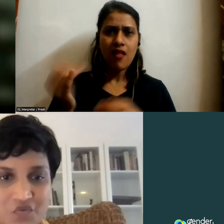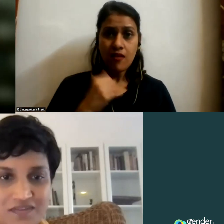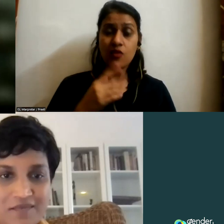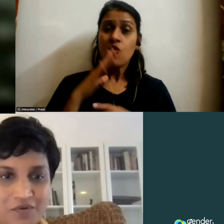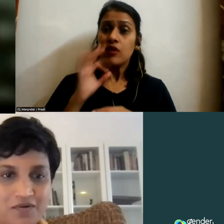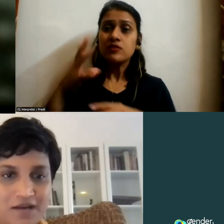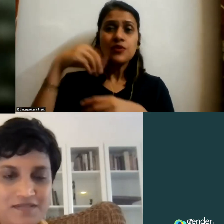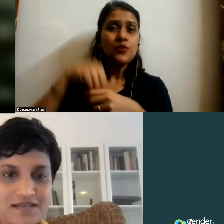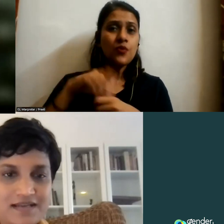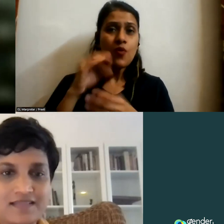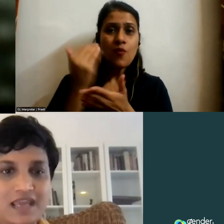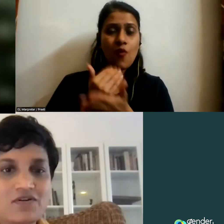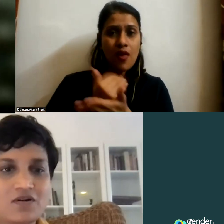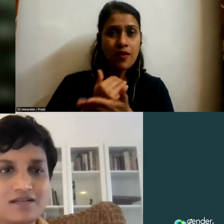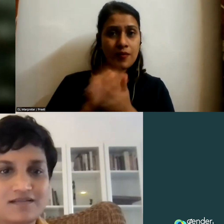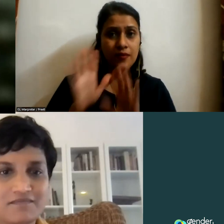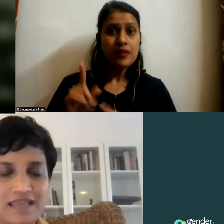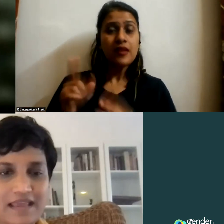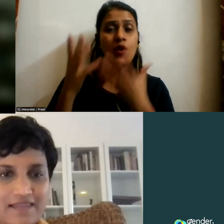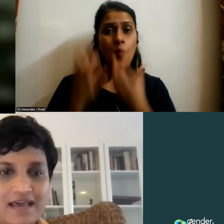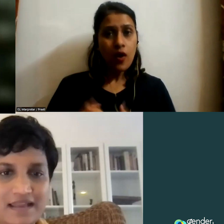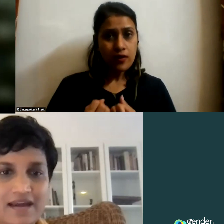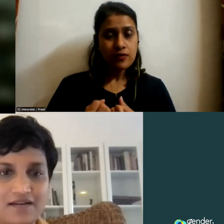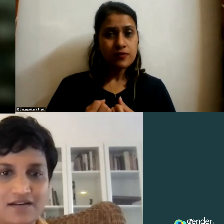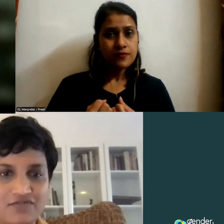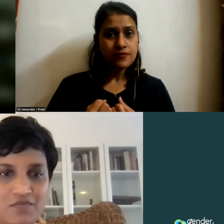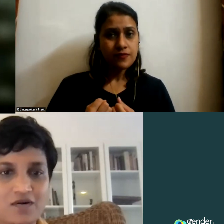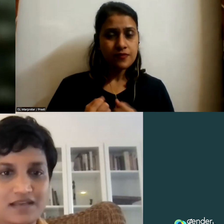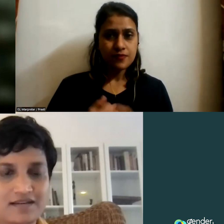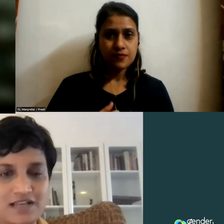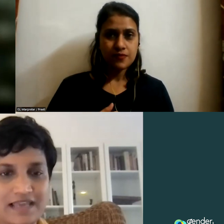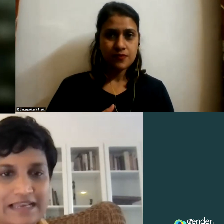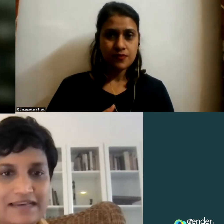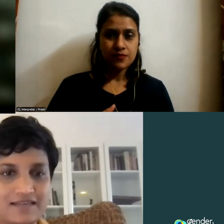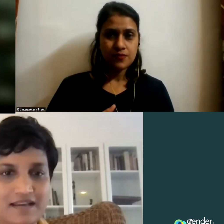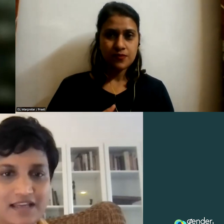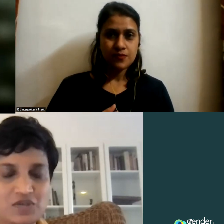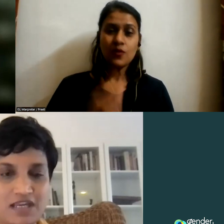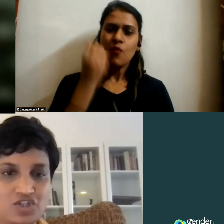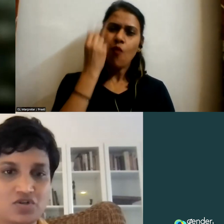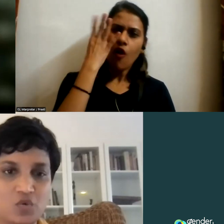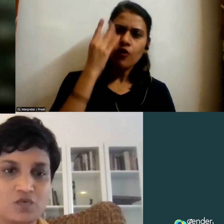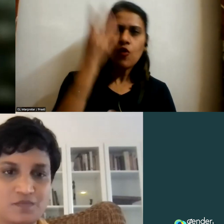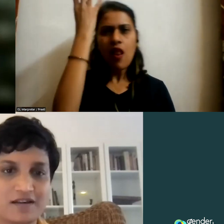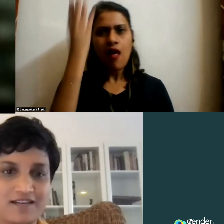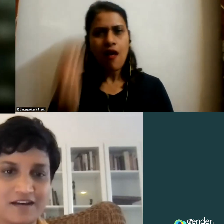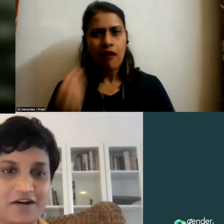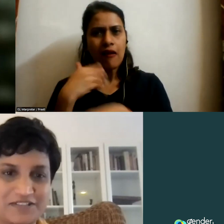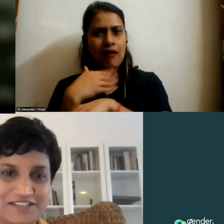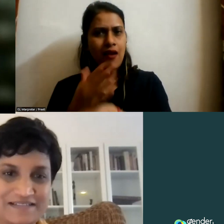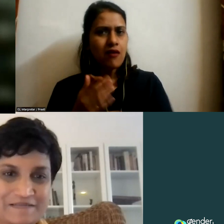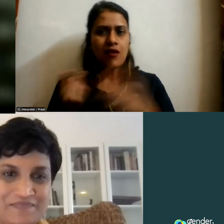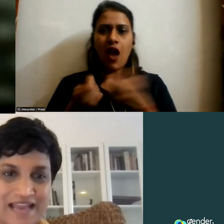engage with our programs, they were all in that area from morning to like late in the night to make sure no one was parking